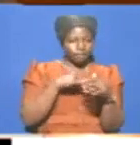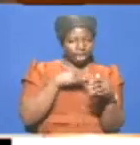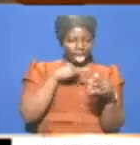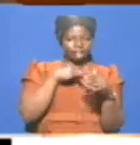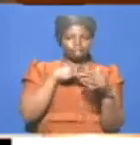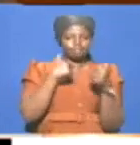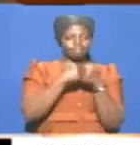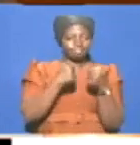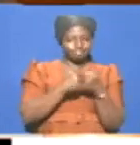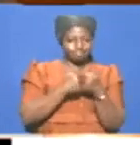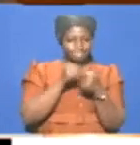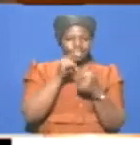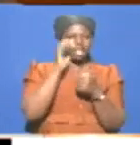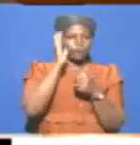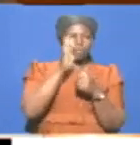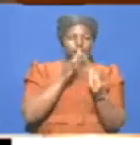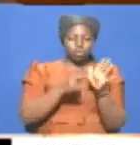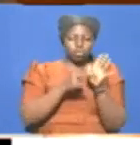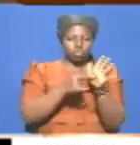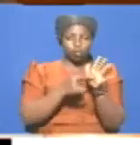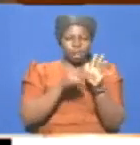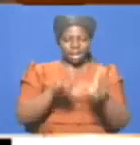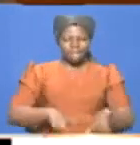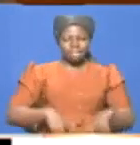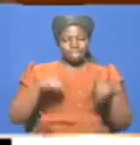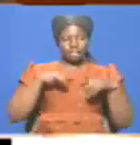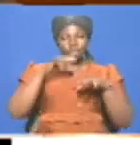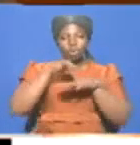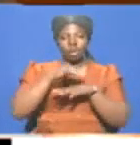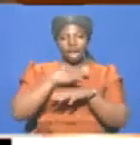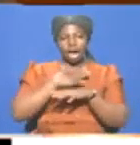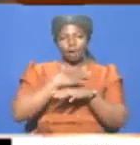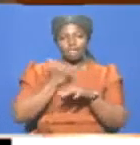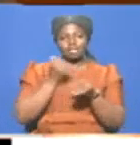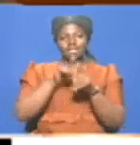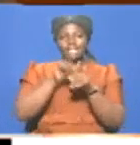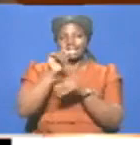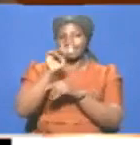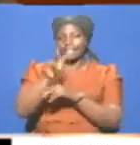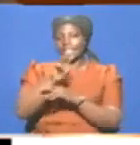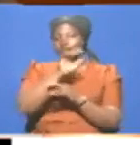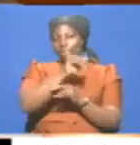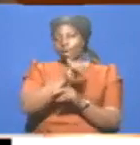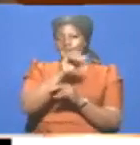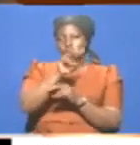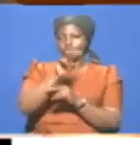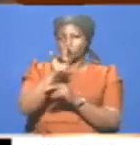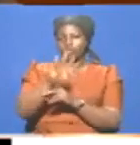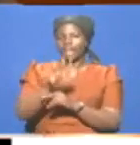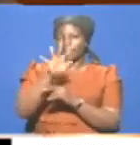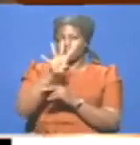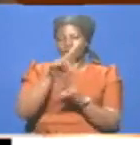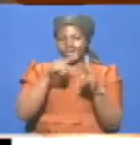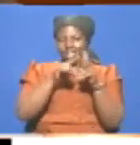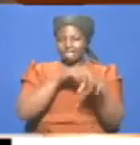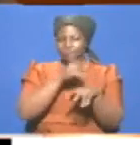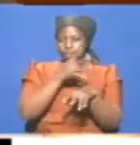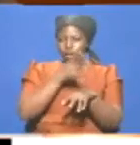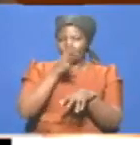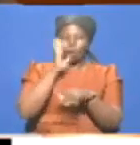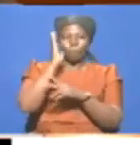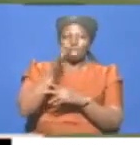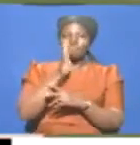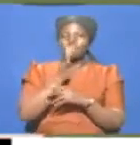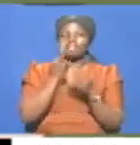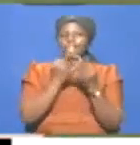aired live on our sister channel Y254 starting at 4 p.m. The match will only be available on Signet and free-to-air